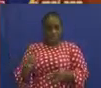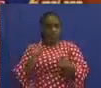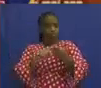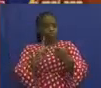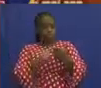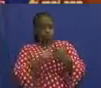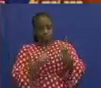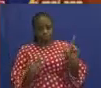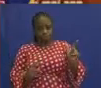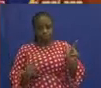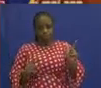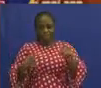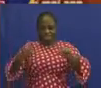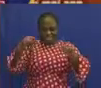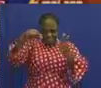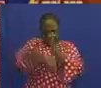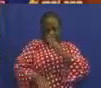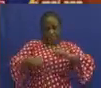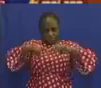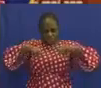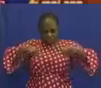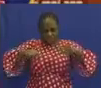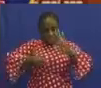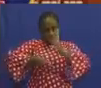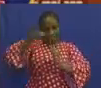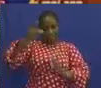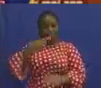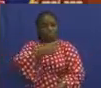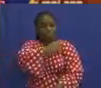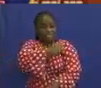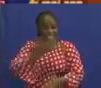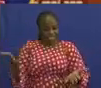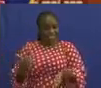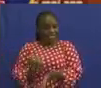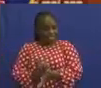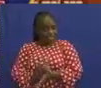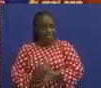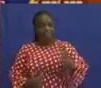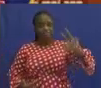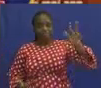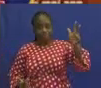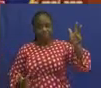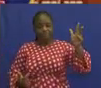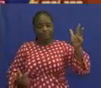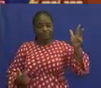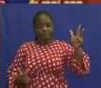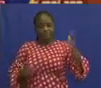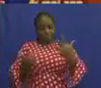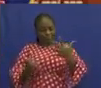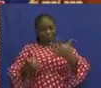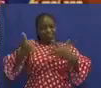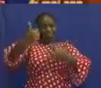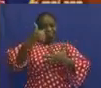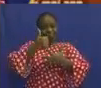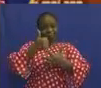deepening research and development for vaccines in Ghana. Three, upgrading and